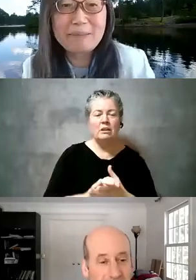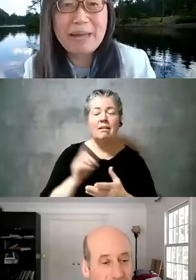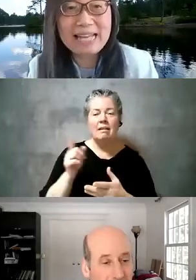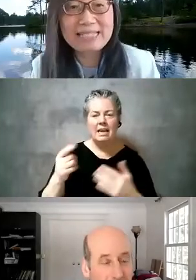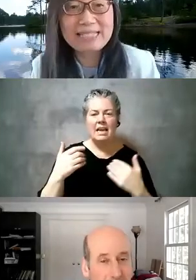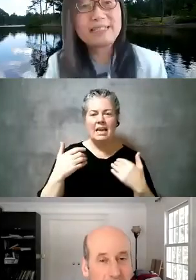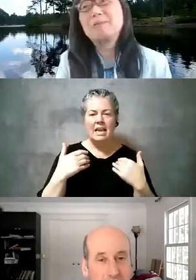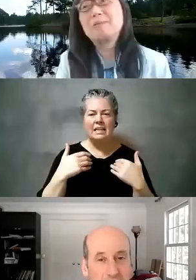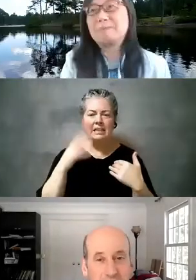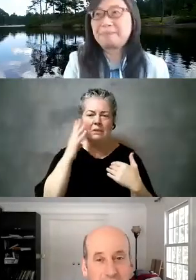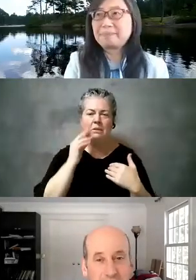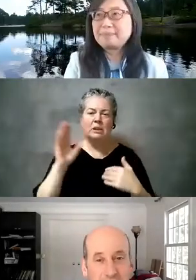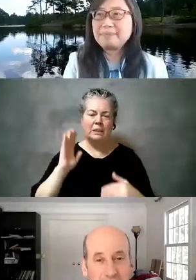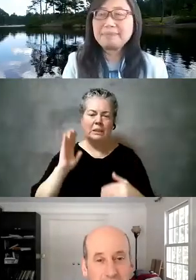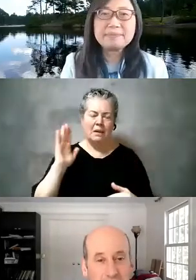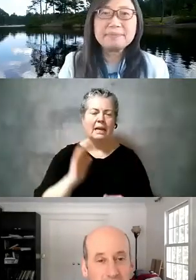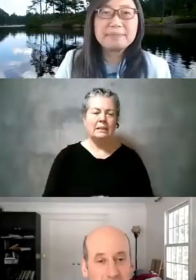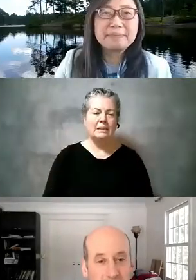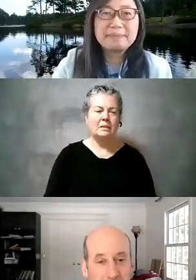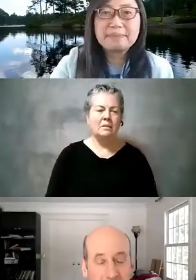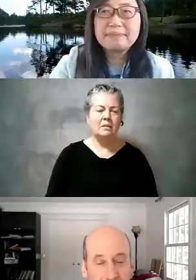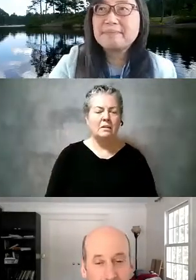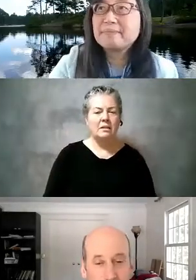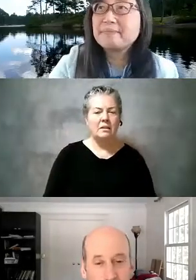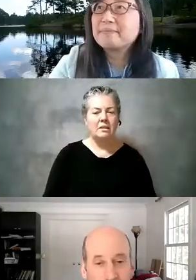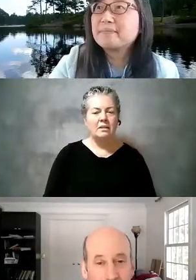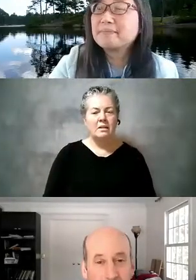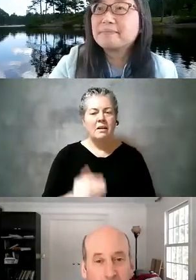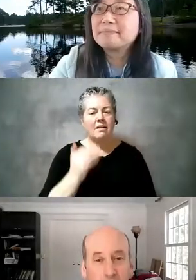taught in the past. Thanks.